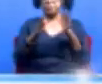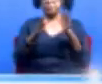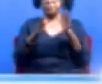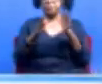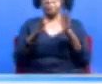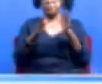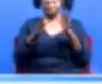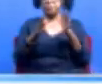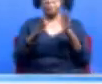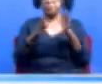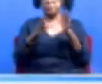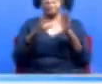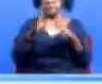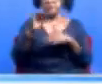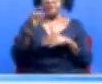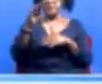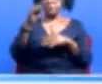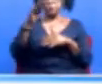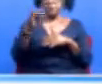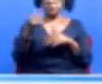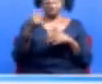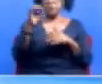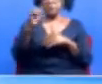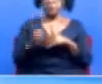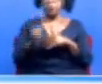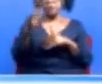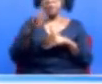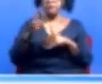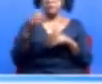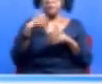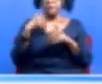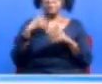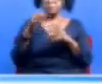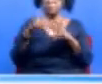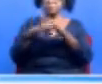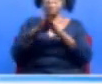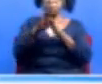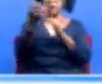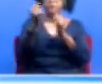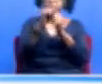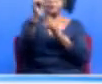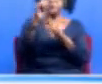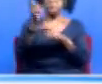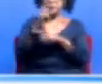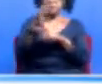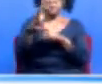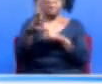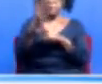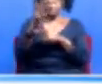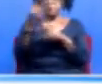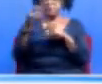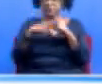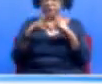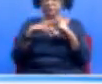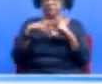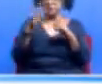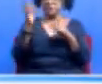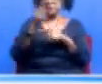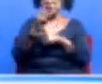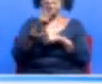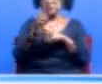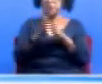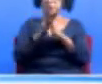And Faith Chepkoech of South Rift crossed the finish line in 15 minutes and 30.47 seconds to emerge victorious in the